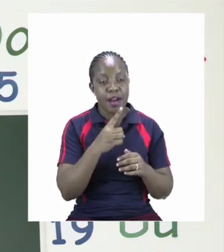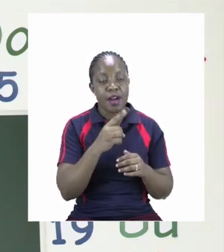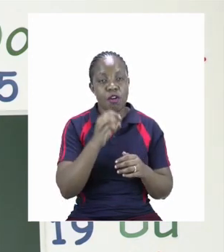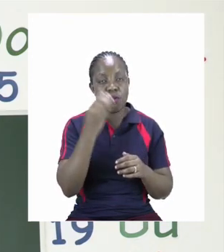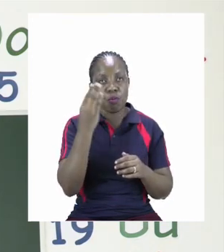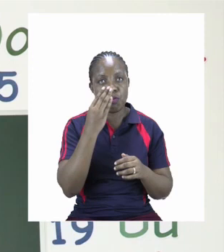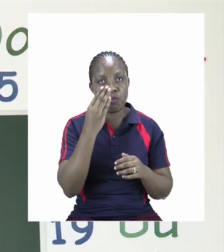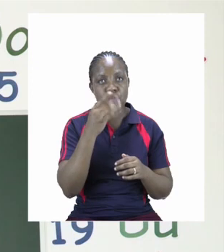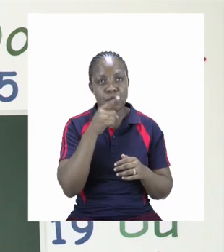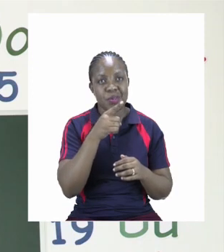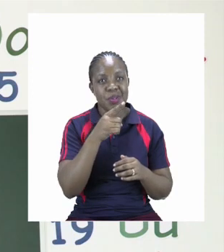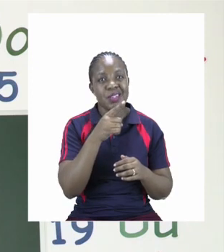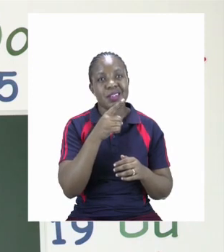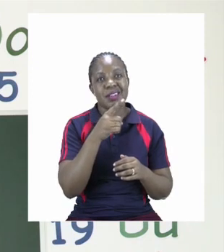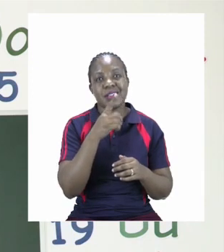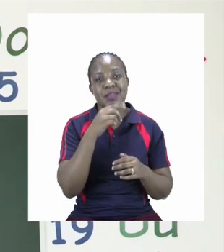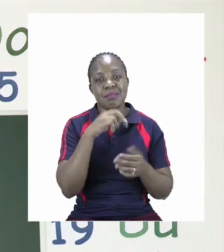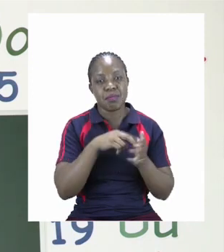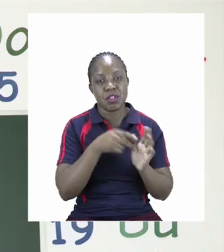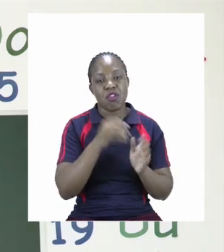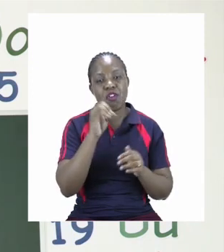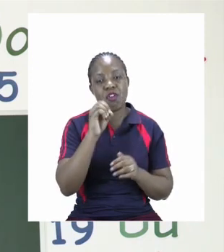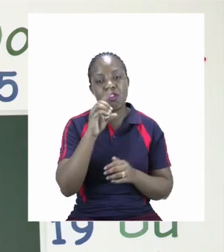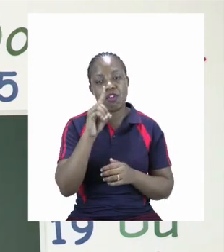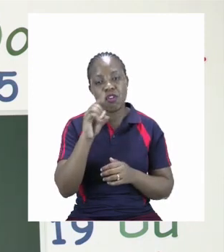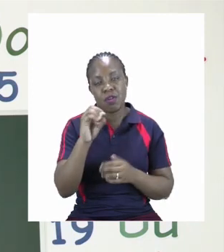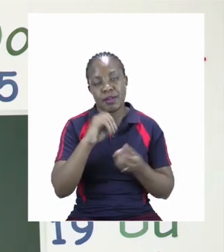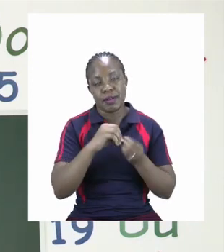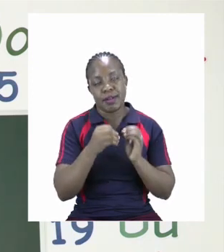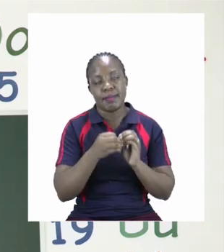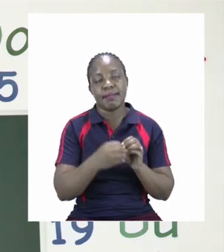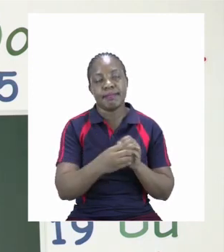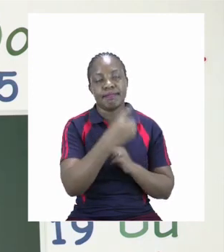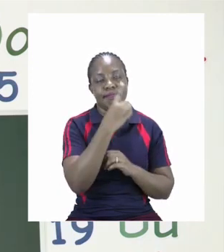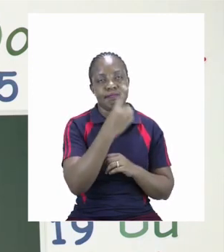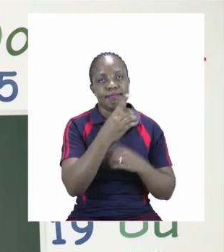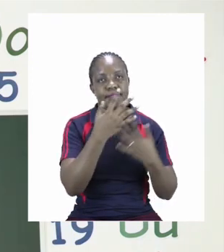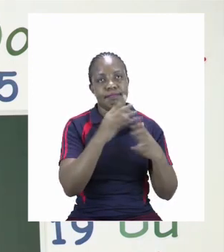already. Then we are now going to do the next one.